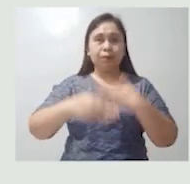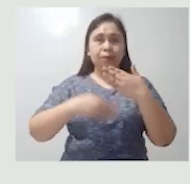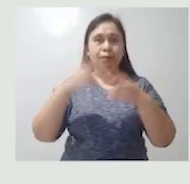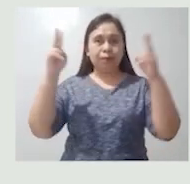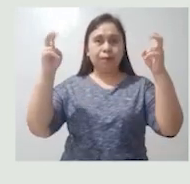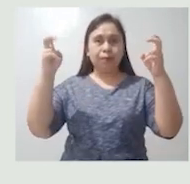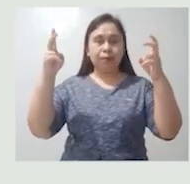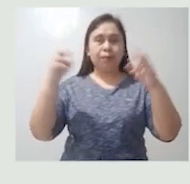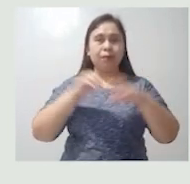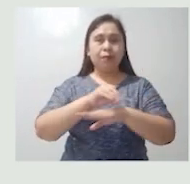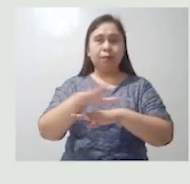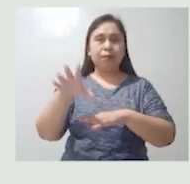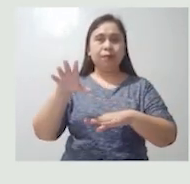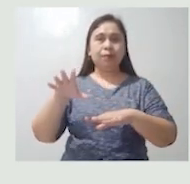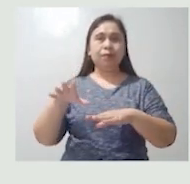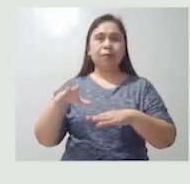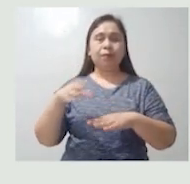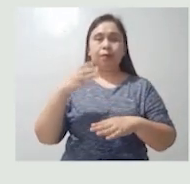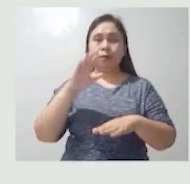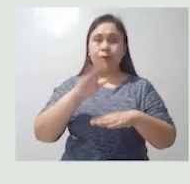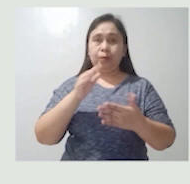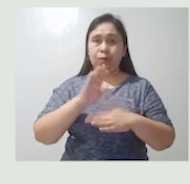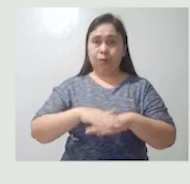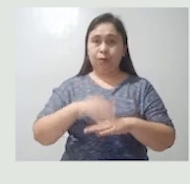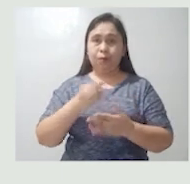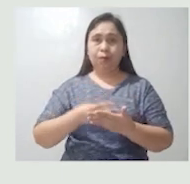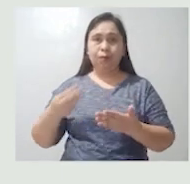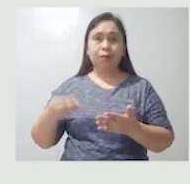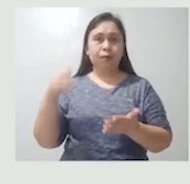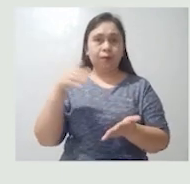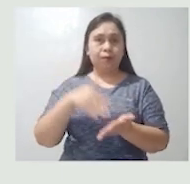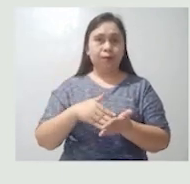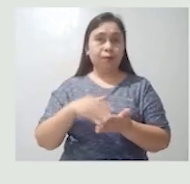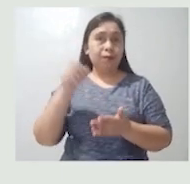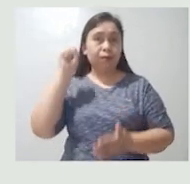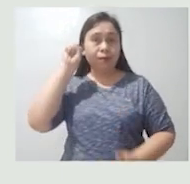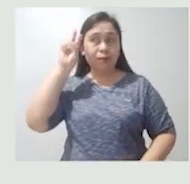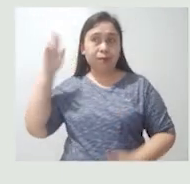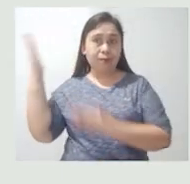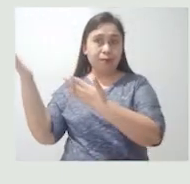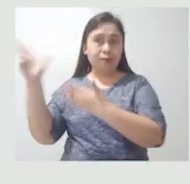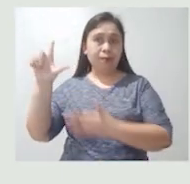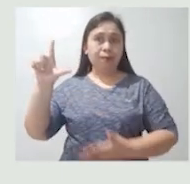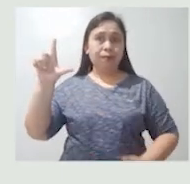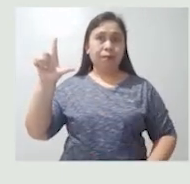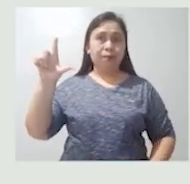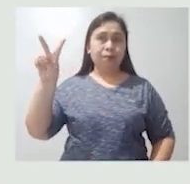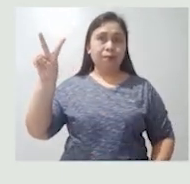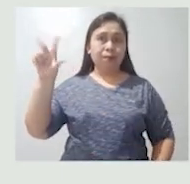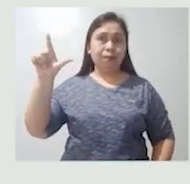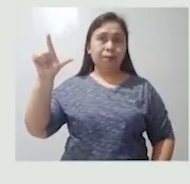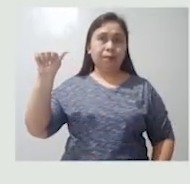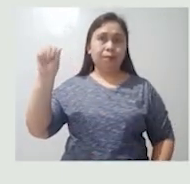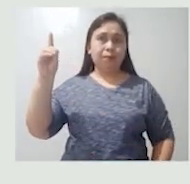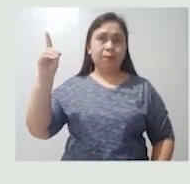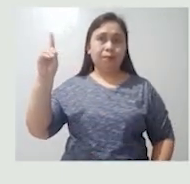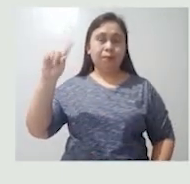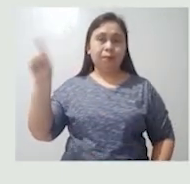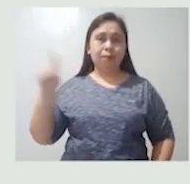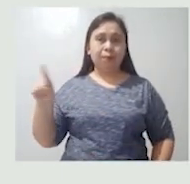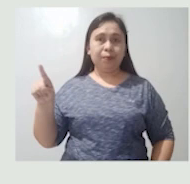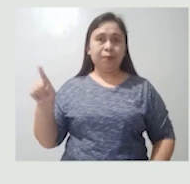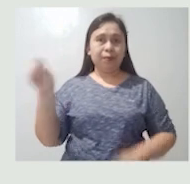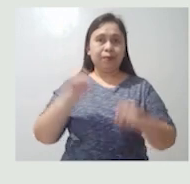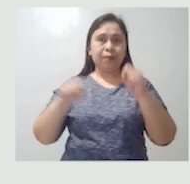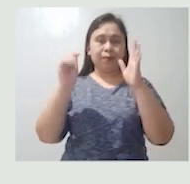entitled Heat, Its Effect on Matter. Again, I am Sir Vlads, your science teacher lecturer, and